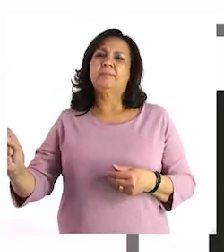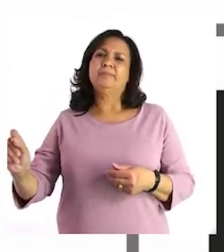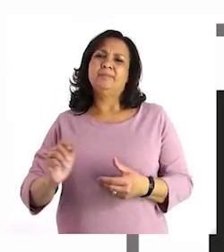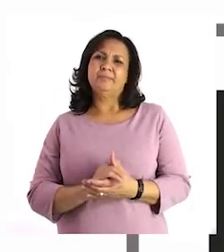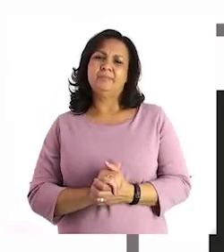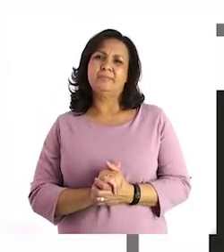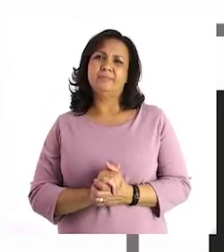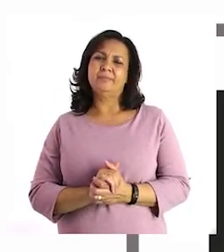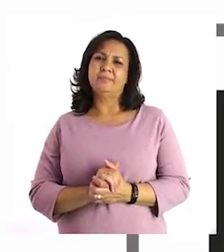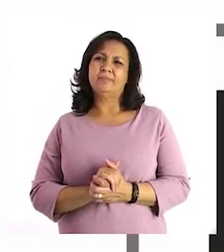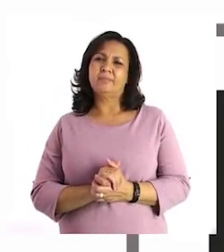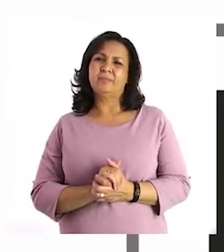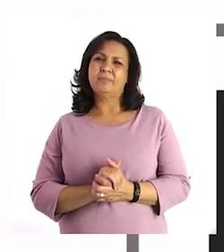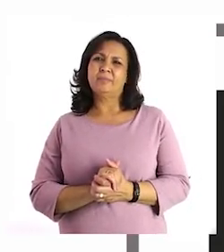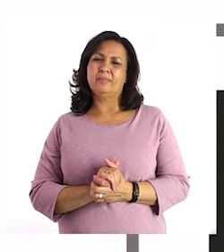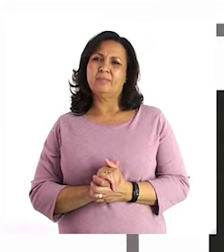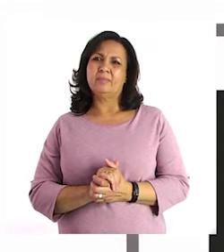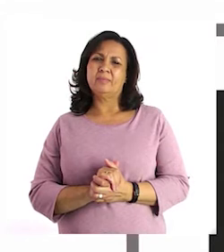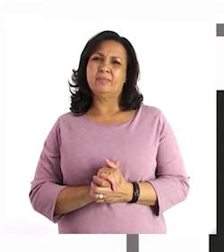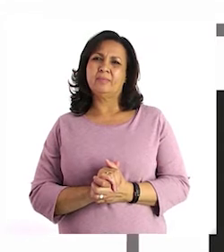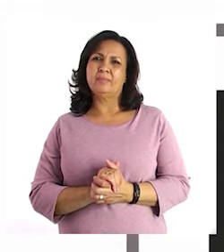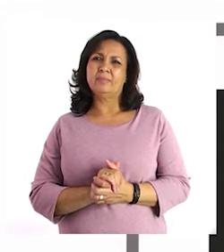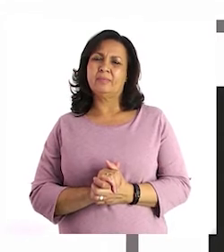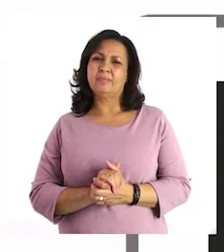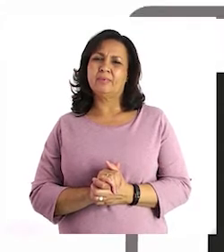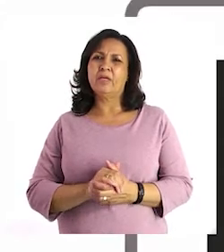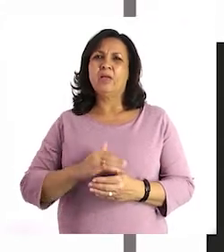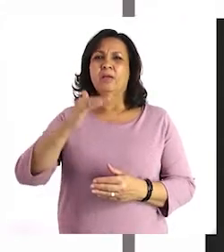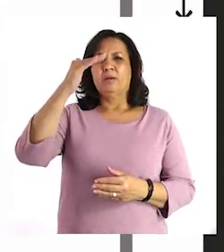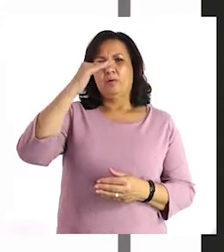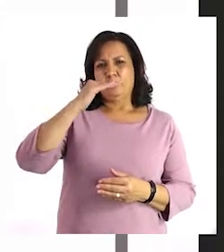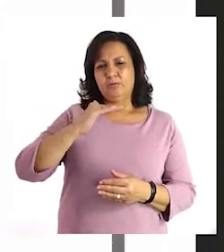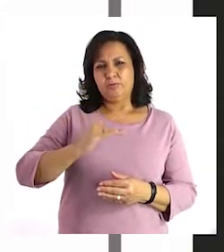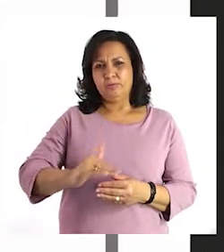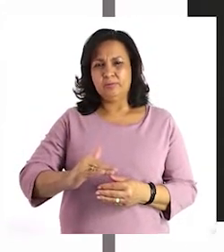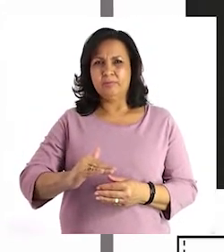And now let's zoom in on the lowest part of the page.